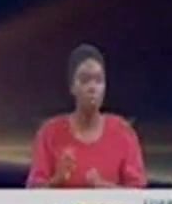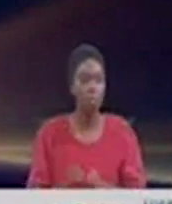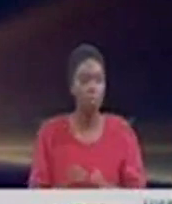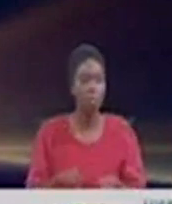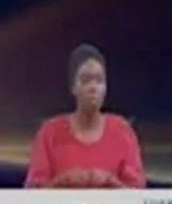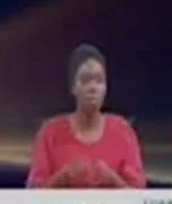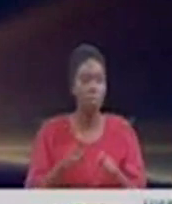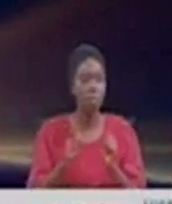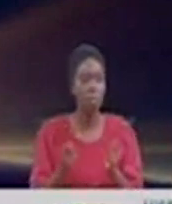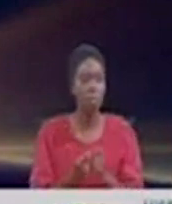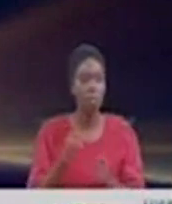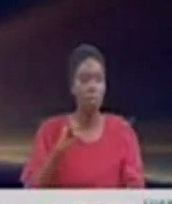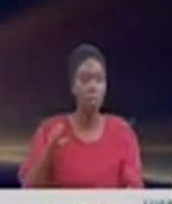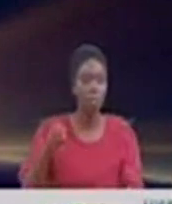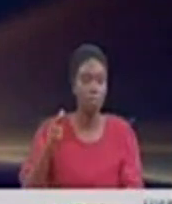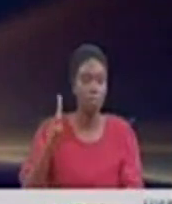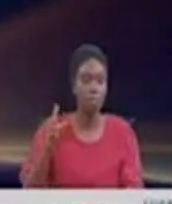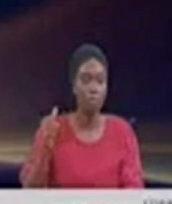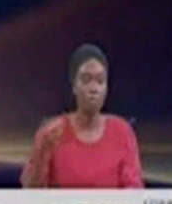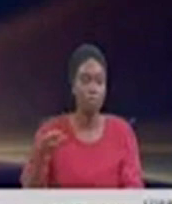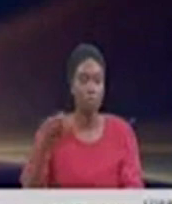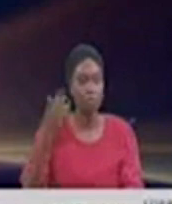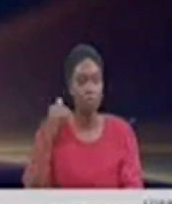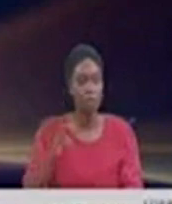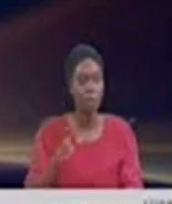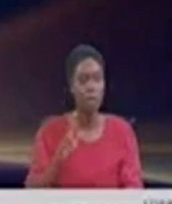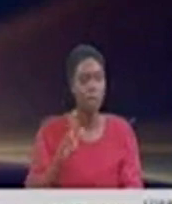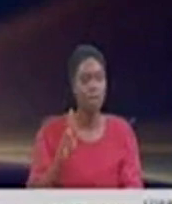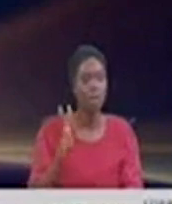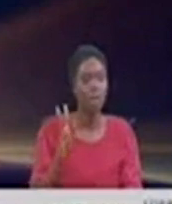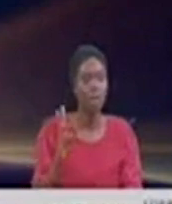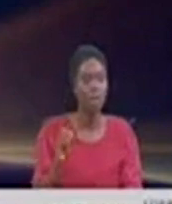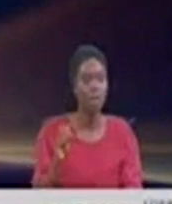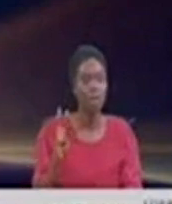them, even of the tribe of Judah, were